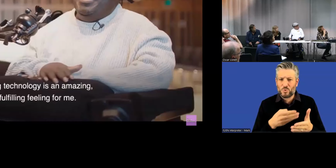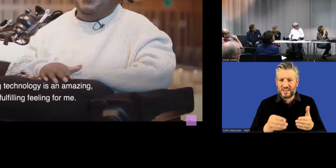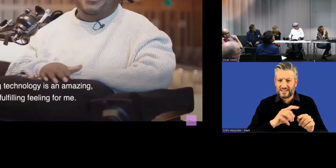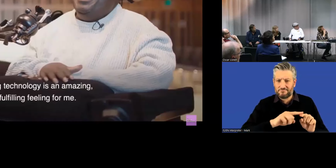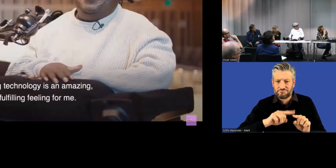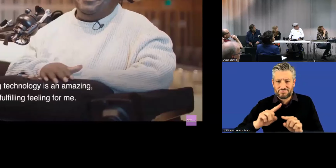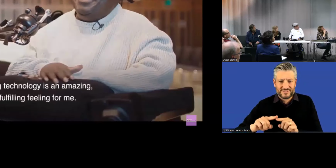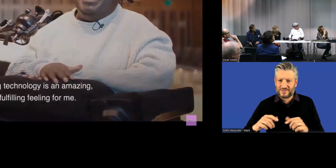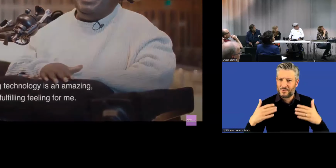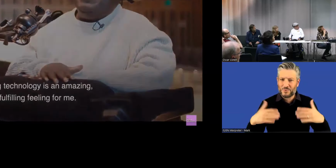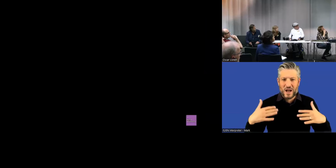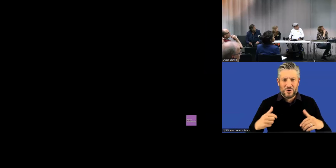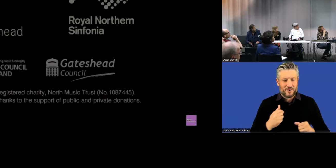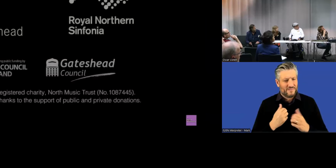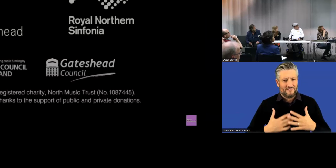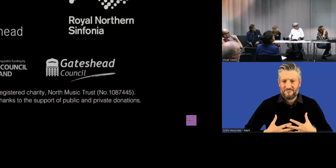fulfilling feeling for me.